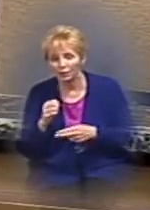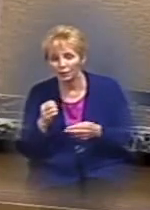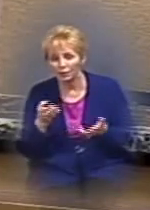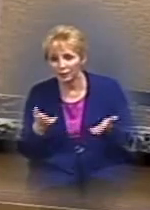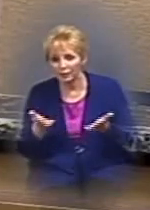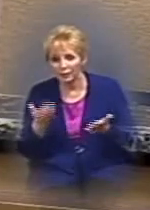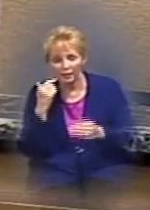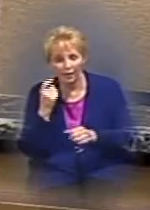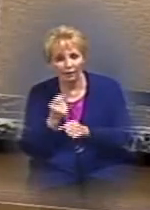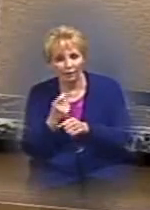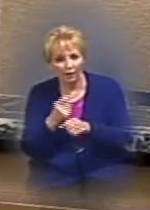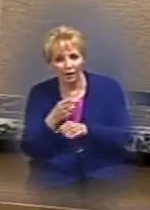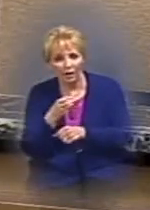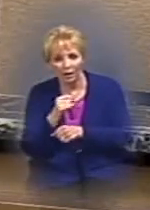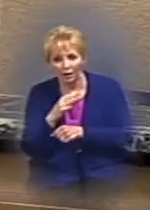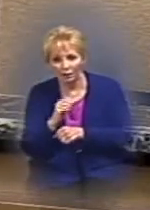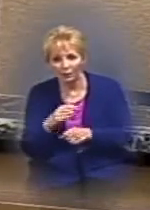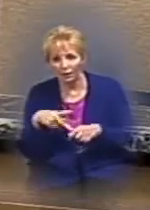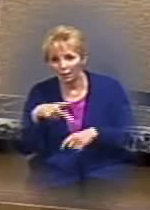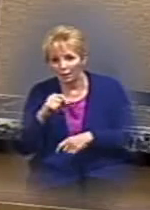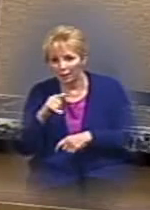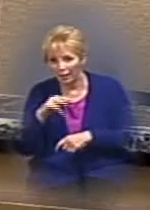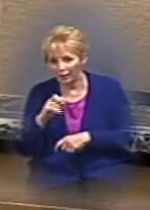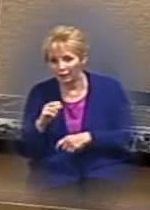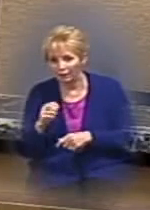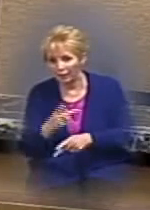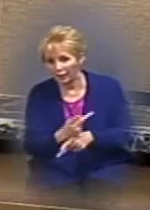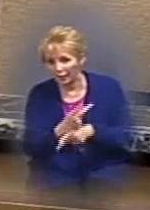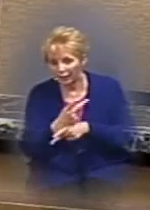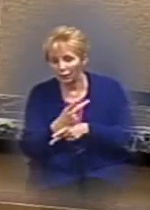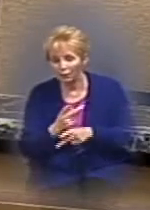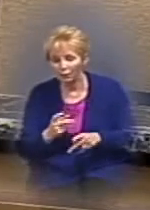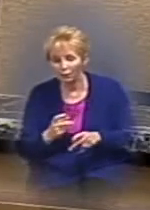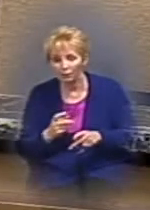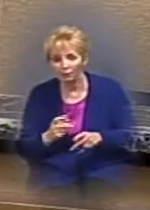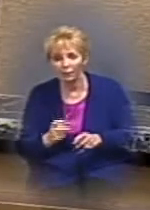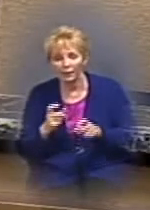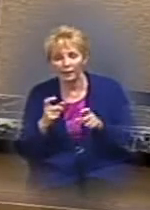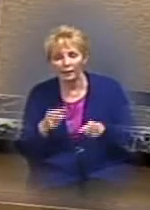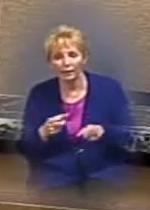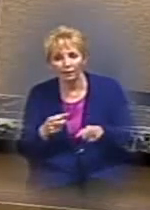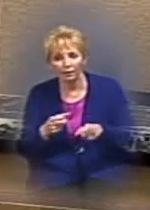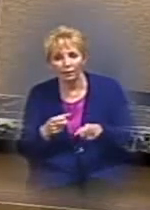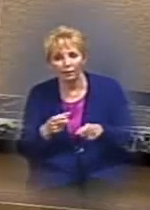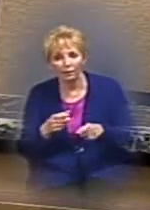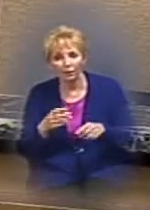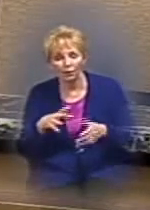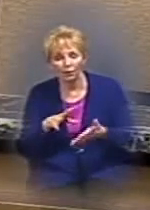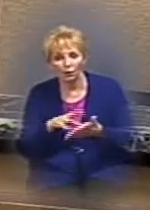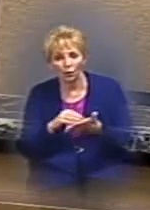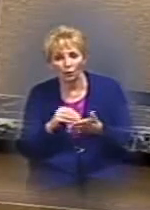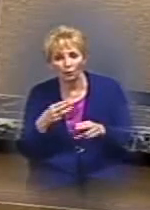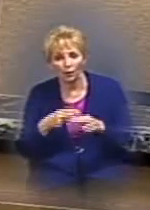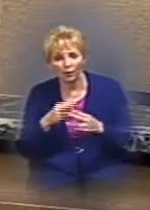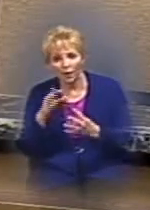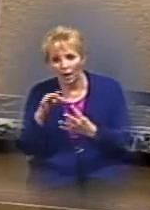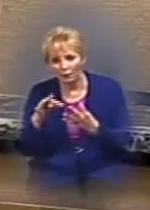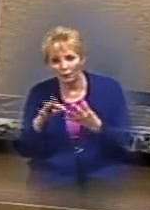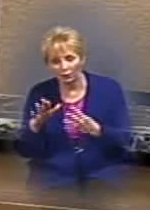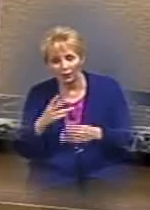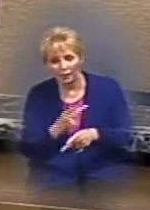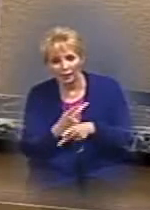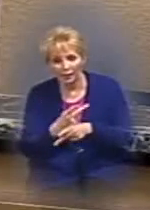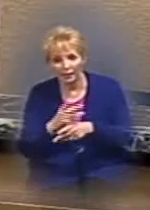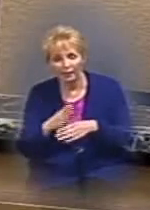And whereas hospice and palliative care providers encourage all people to learn more about options of care and to share their